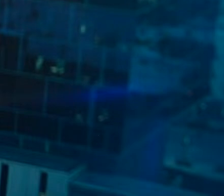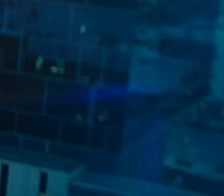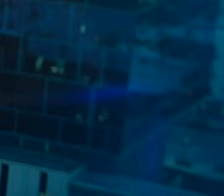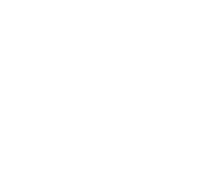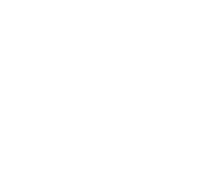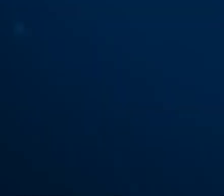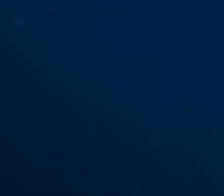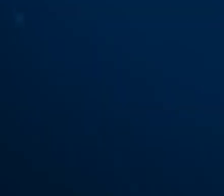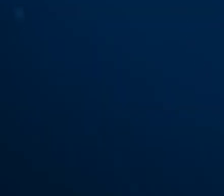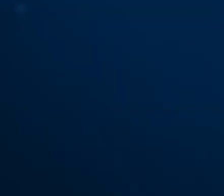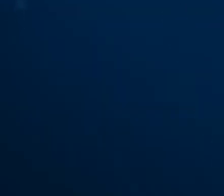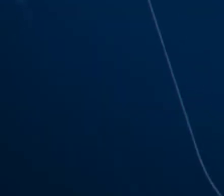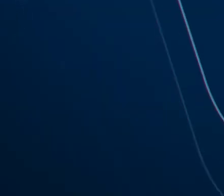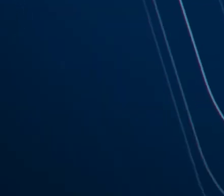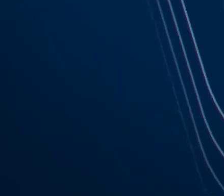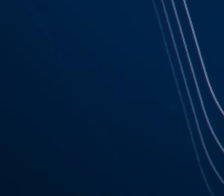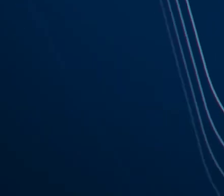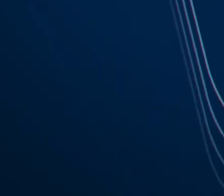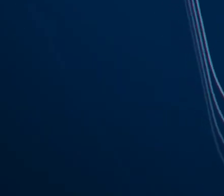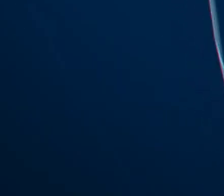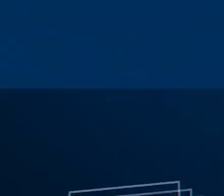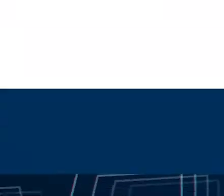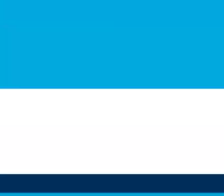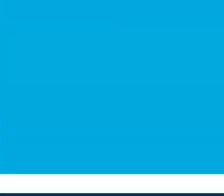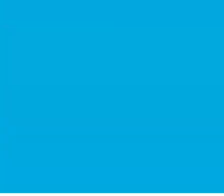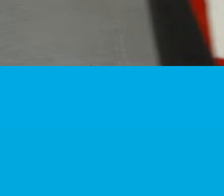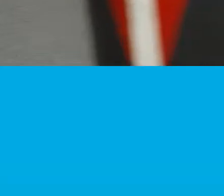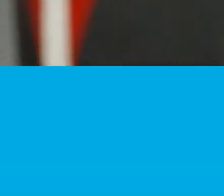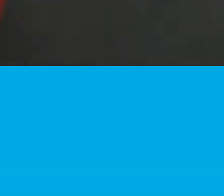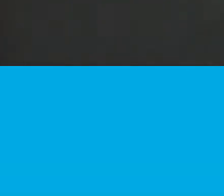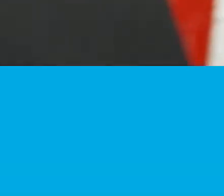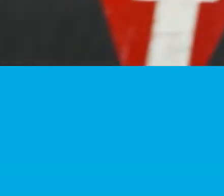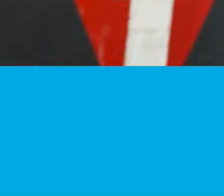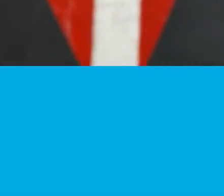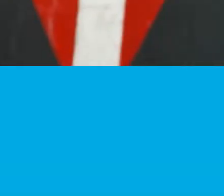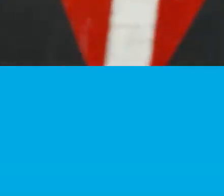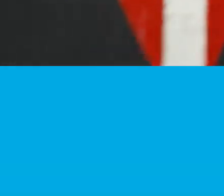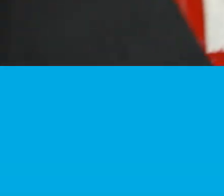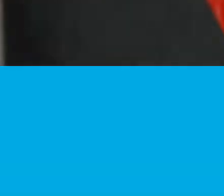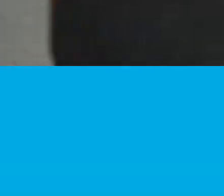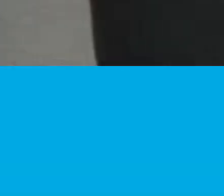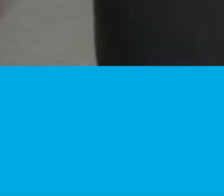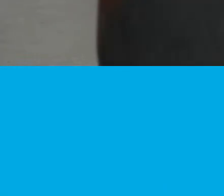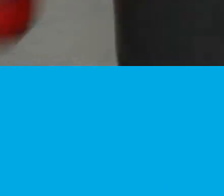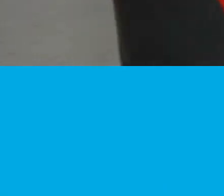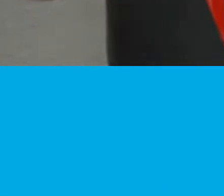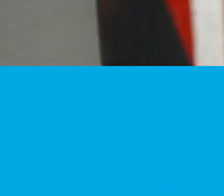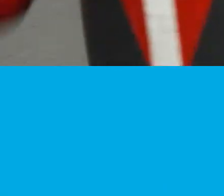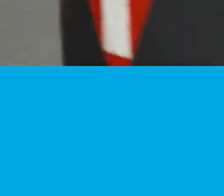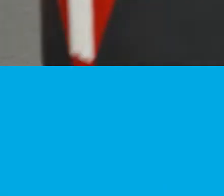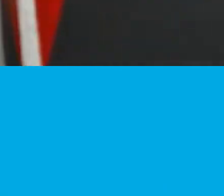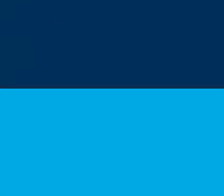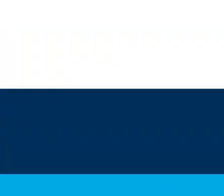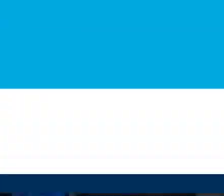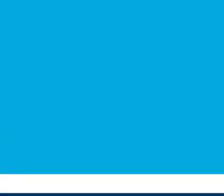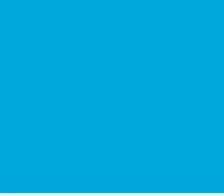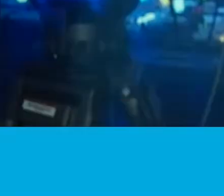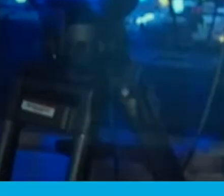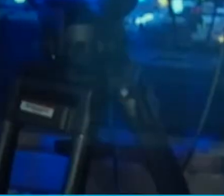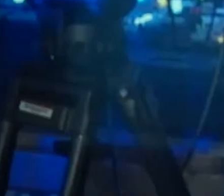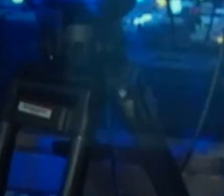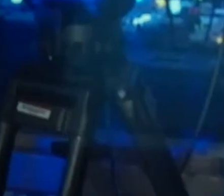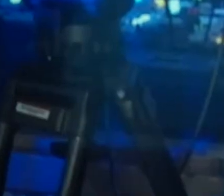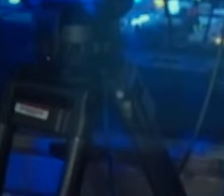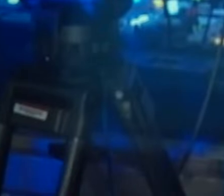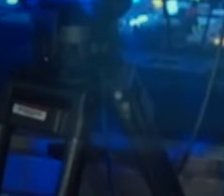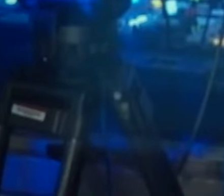a.m. Coming up tomorrow on the Morning Medical Update, work in the bag, breaking a sweat, and fending off Parkinson's disease. I'm